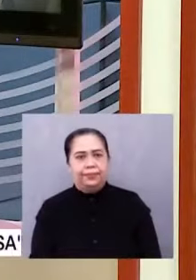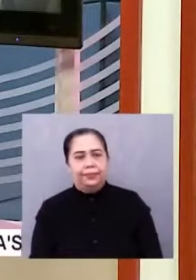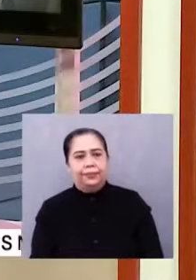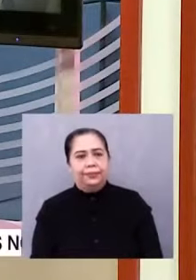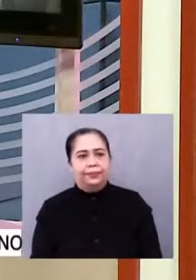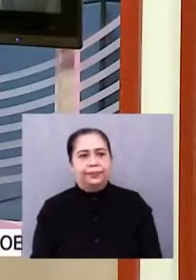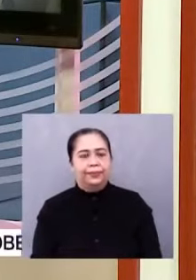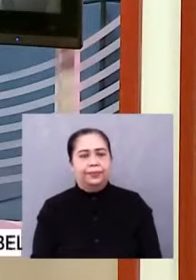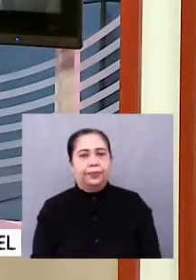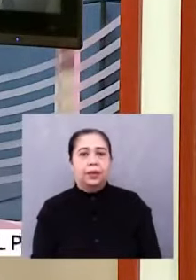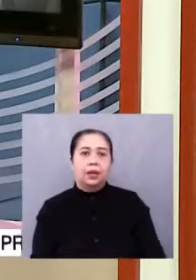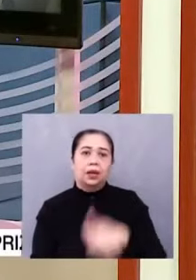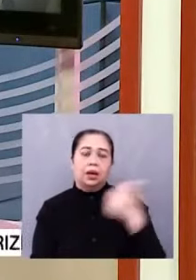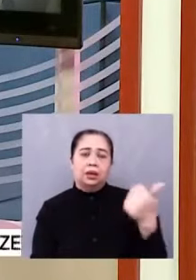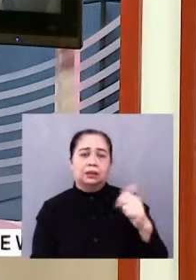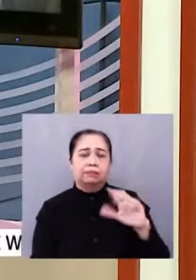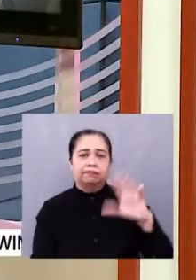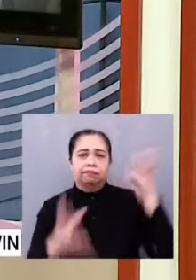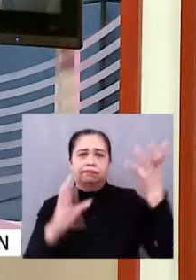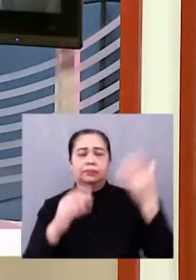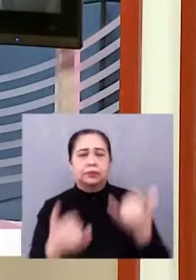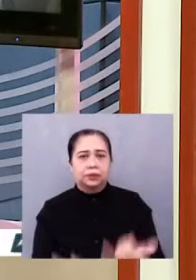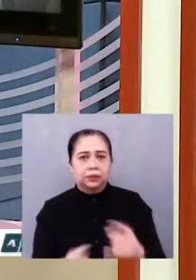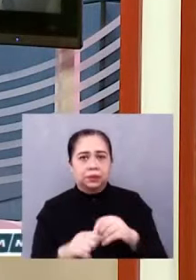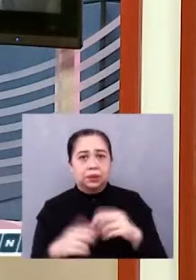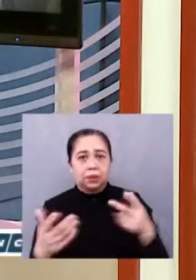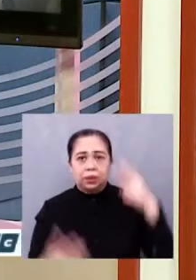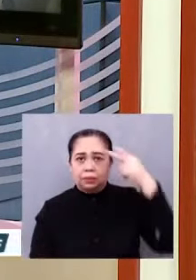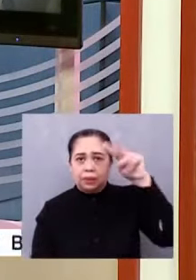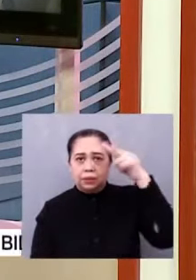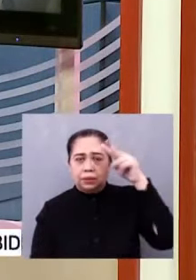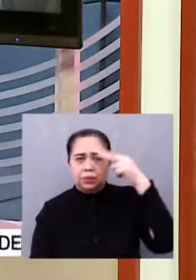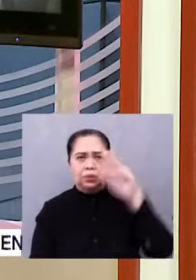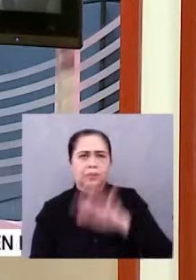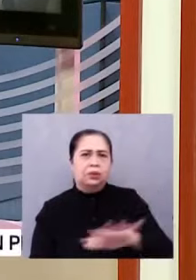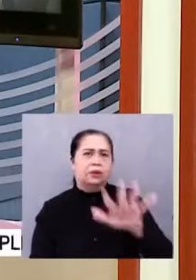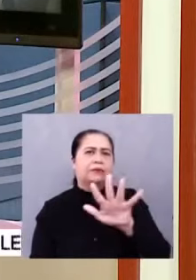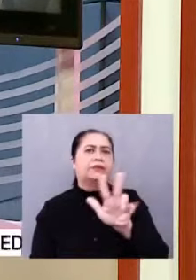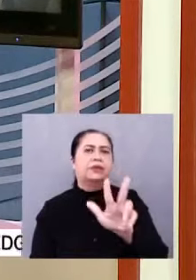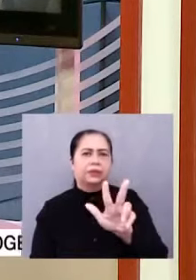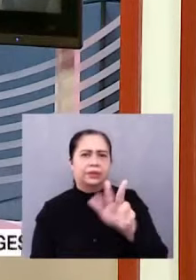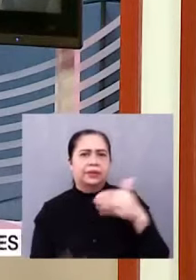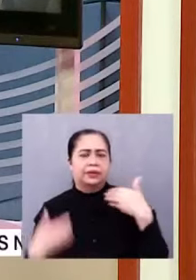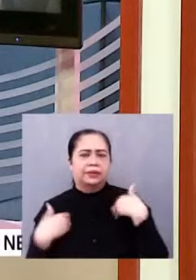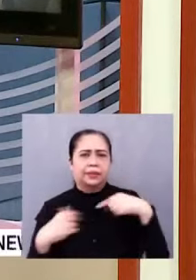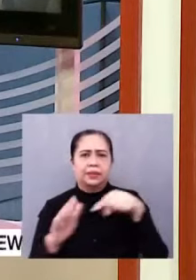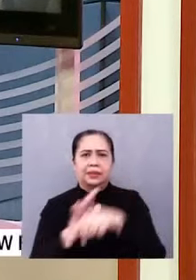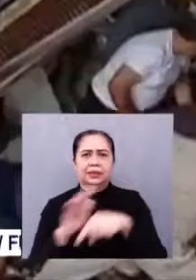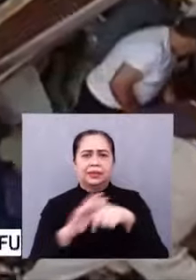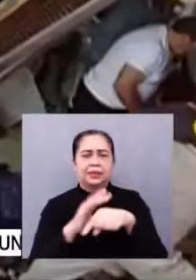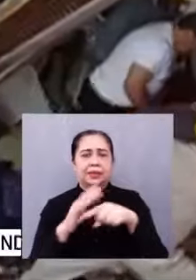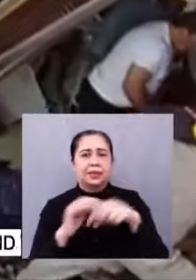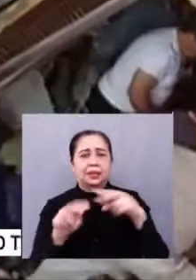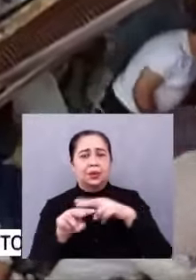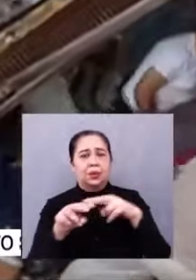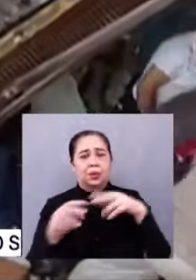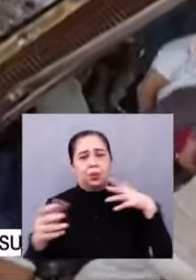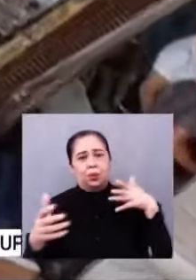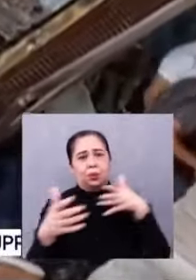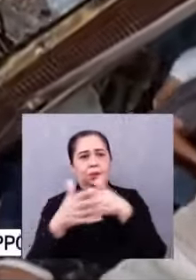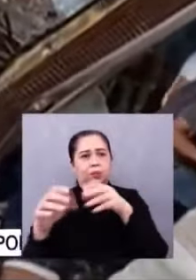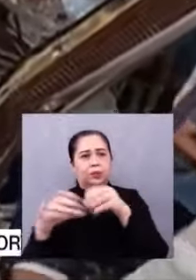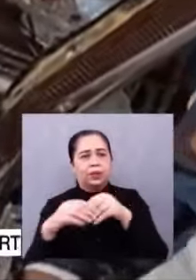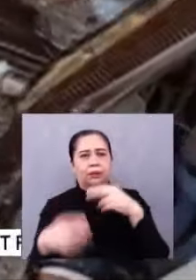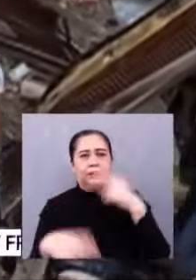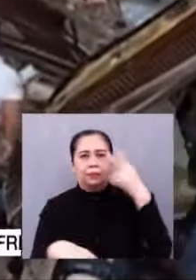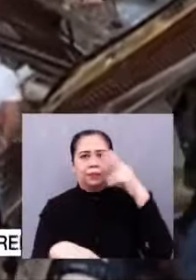Another tragedy, this time in Mexico. At least 53 have been killed in a trailer crash in the southern Mexican state of